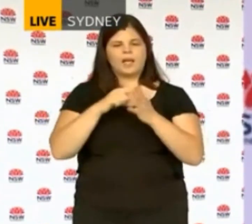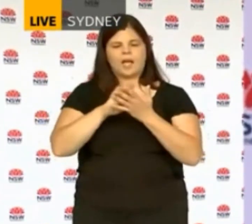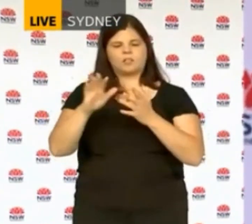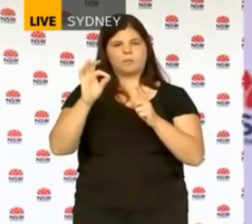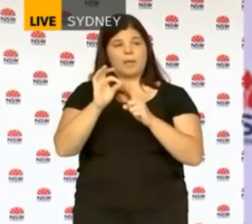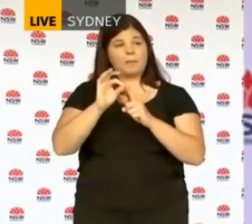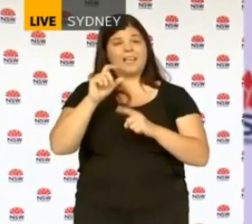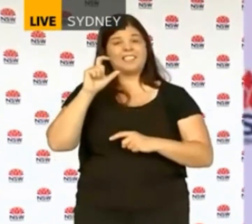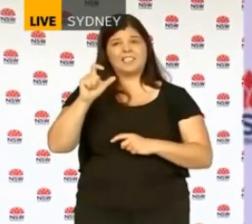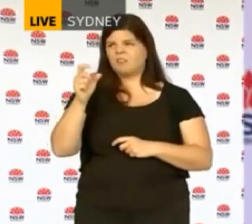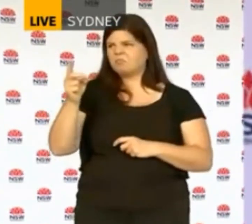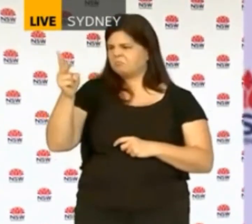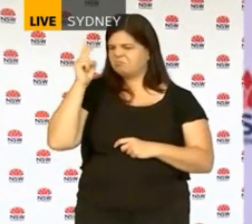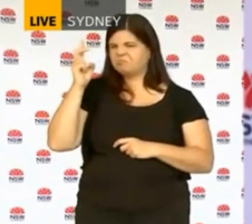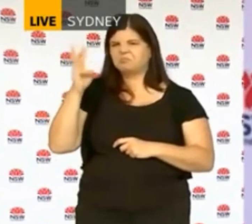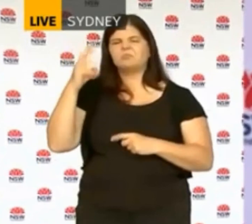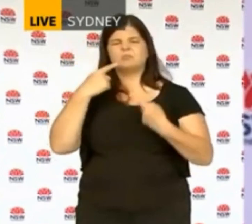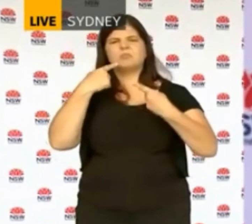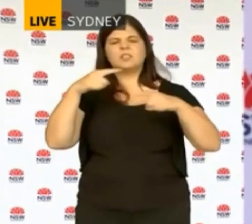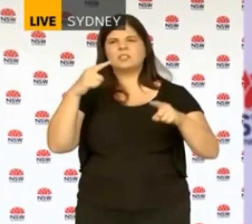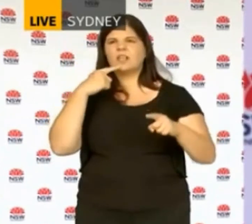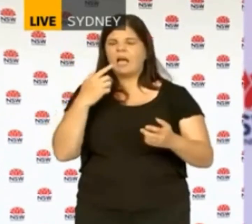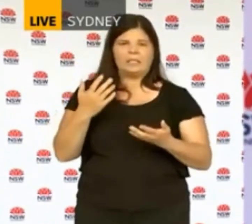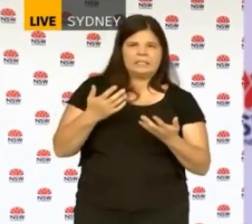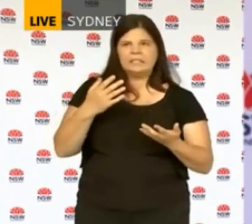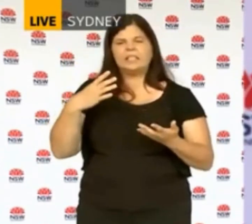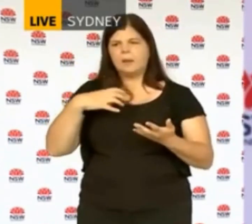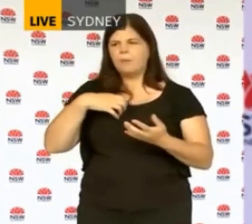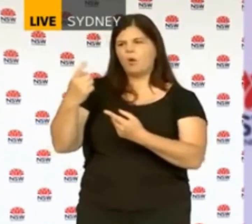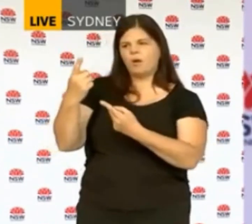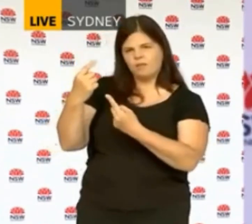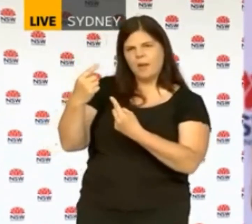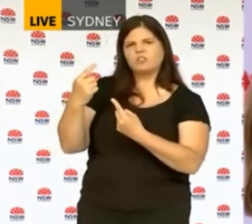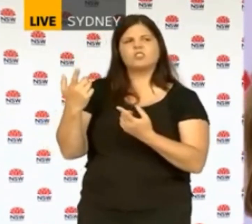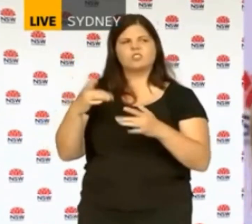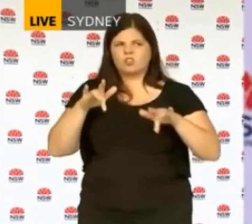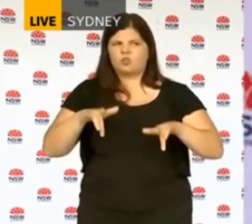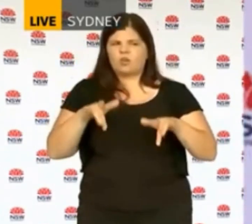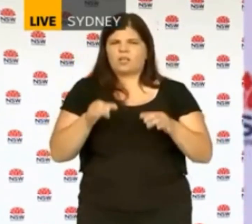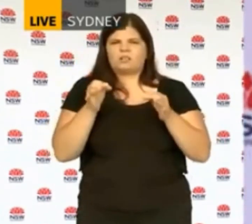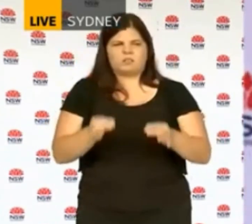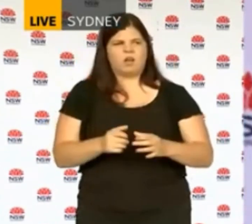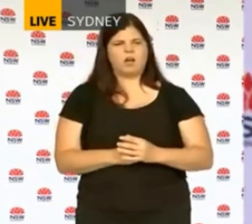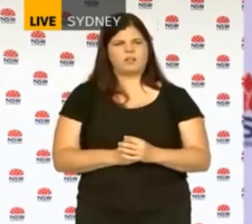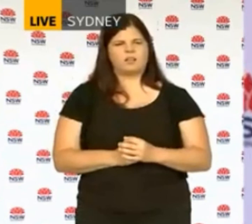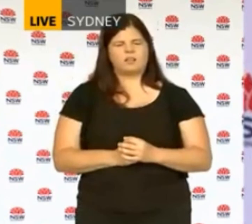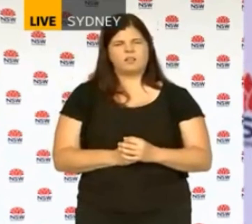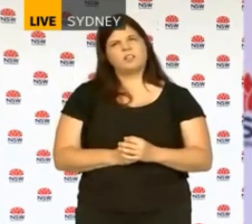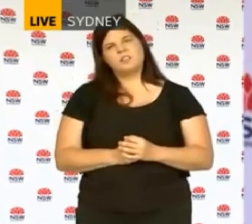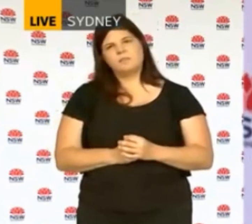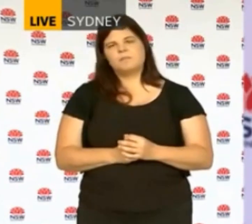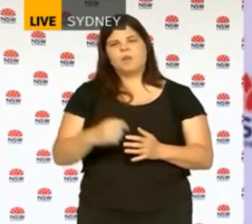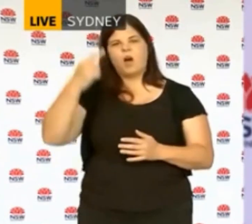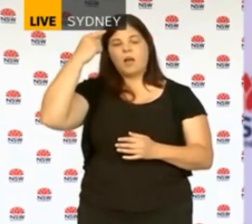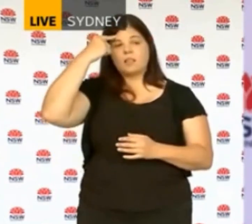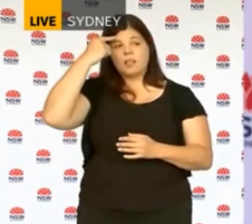AHPCC put out a statement which was a bit like we're sitting on the fence, we just need more information. I think that there's probably been a little bit of